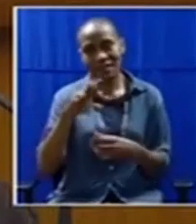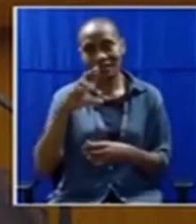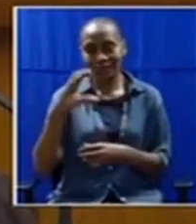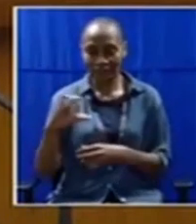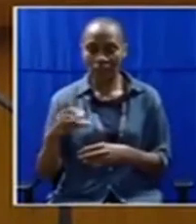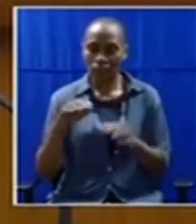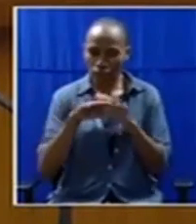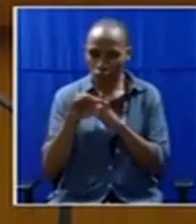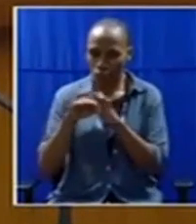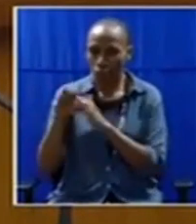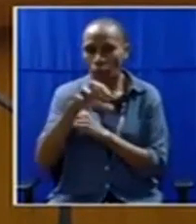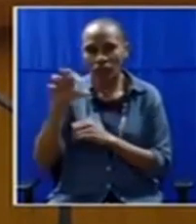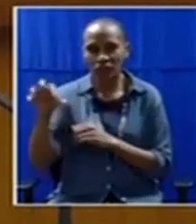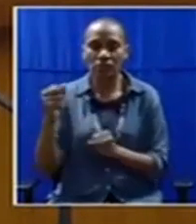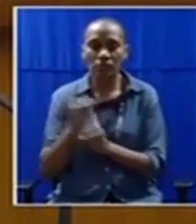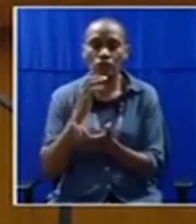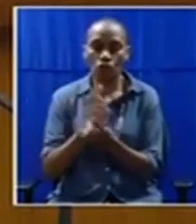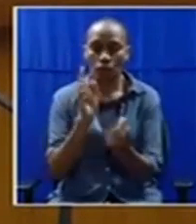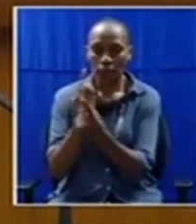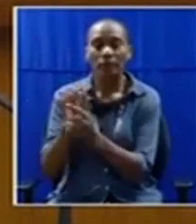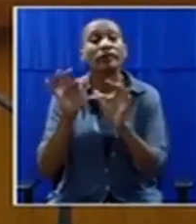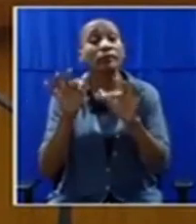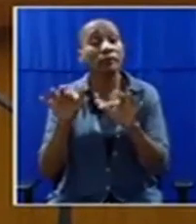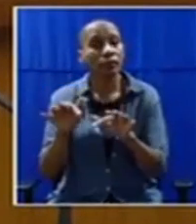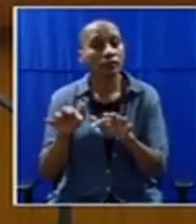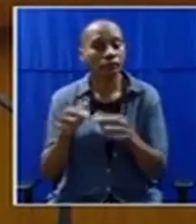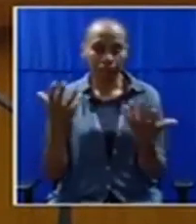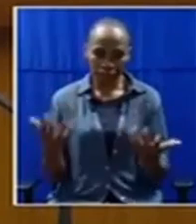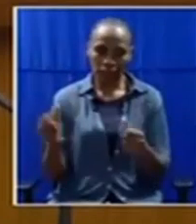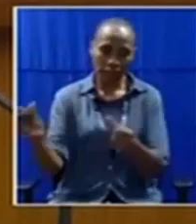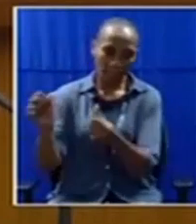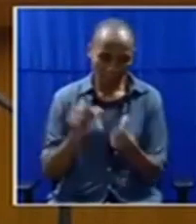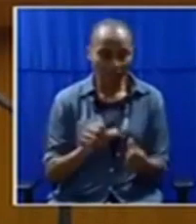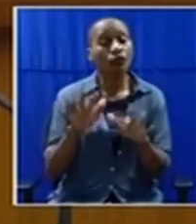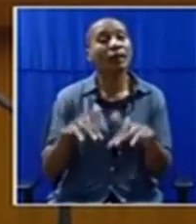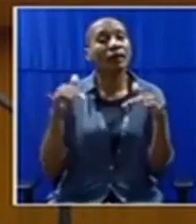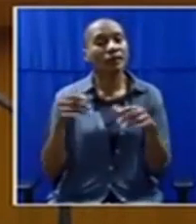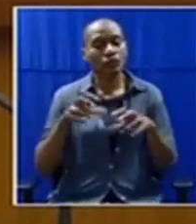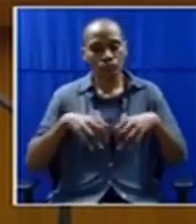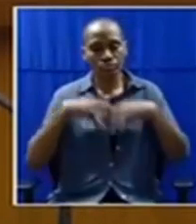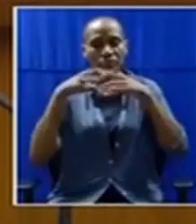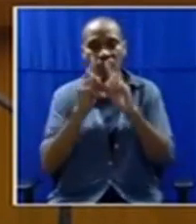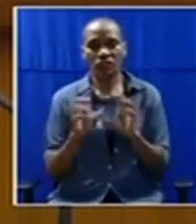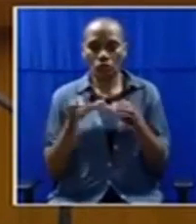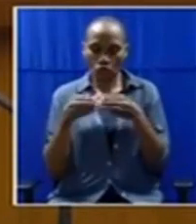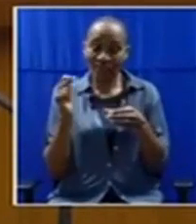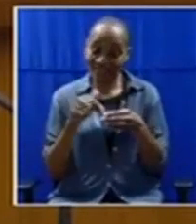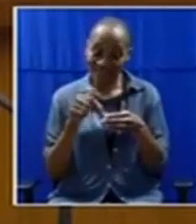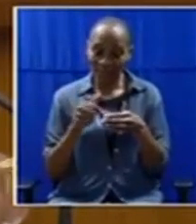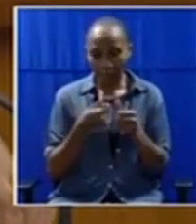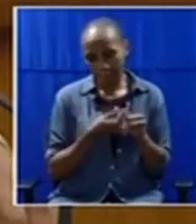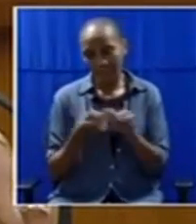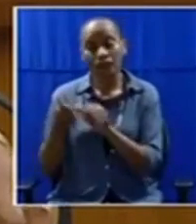sabuya futhi sabe sesiba futhi ne ad hoc committee. Le kungiyo le itobuka